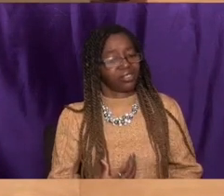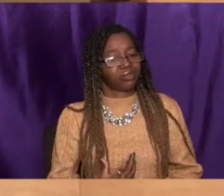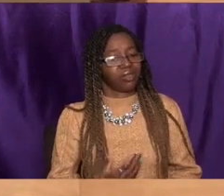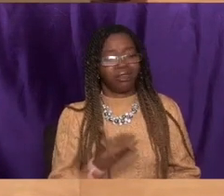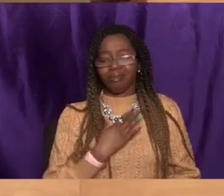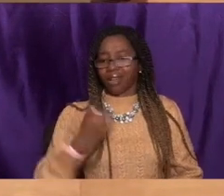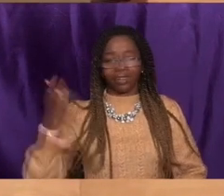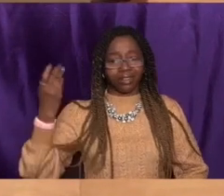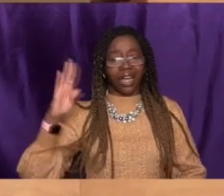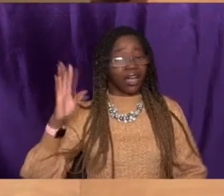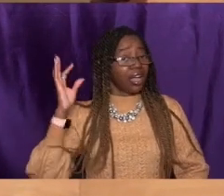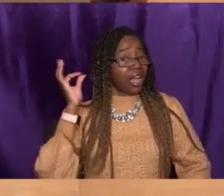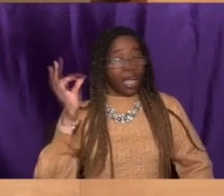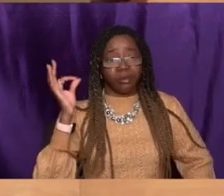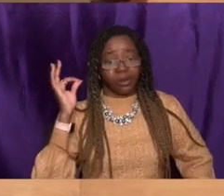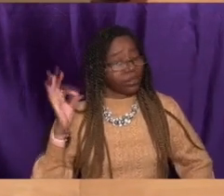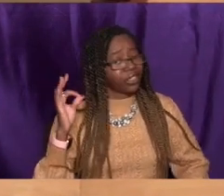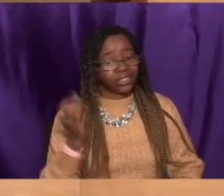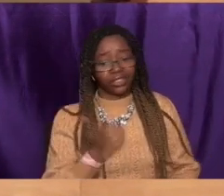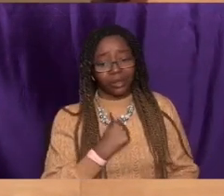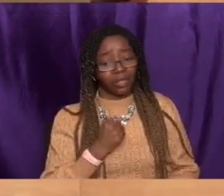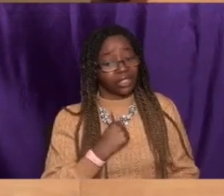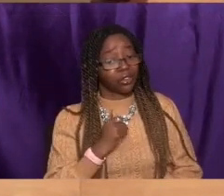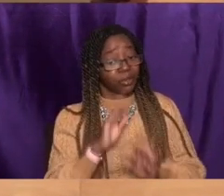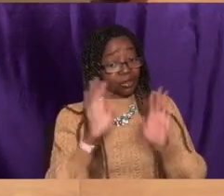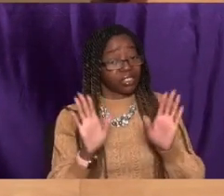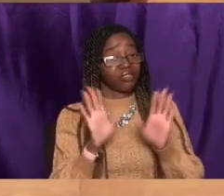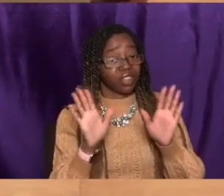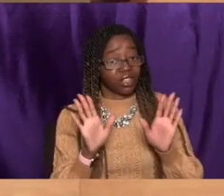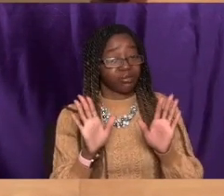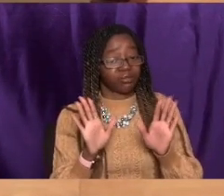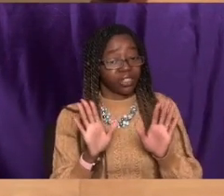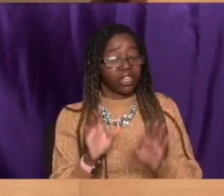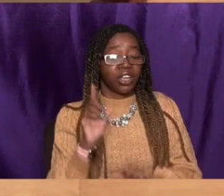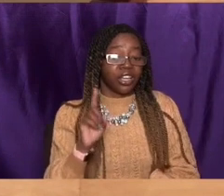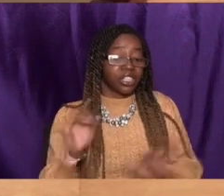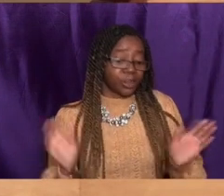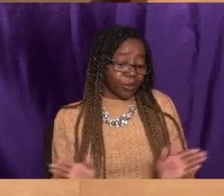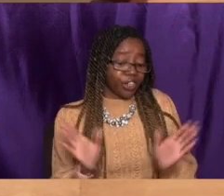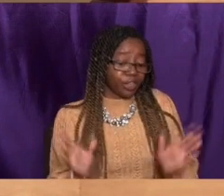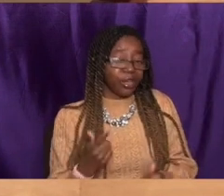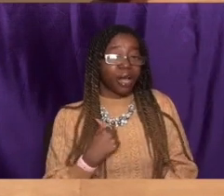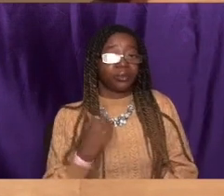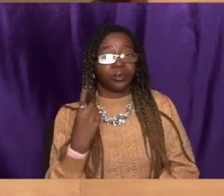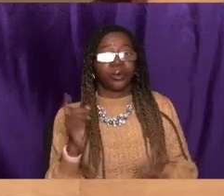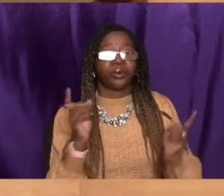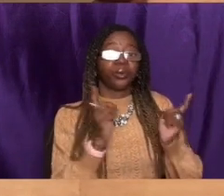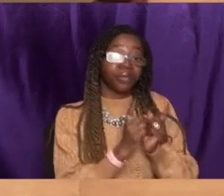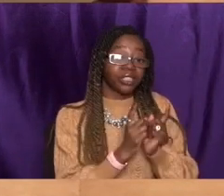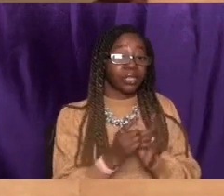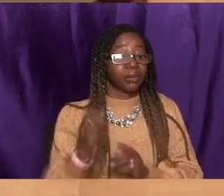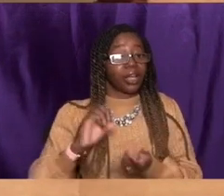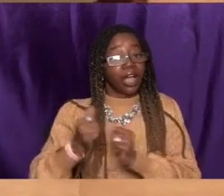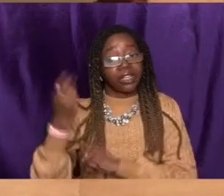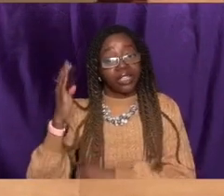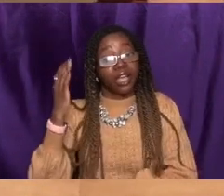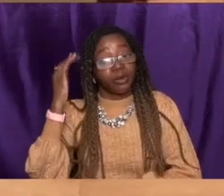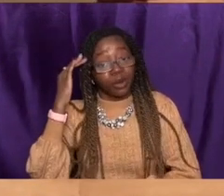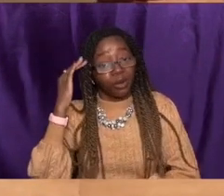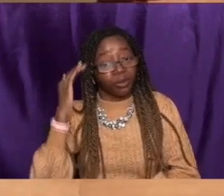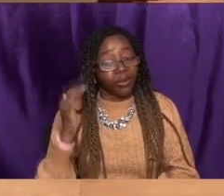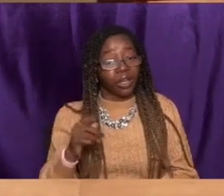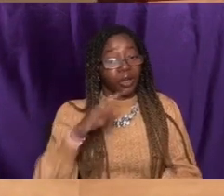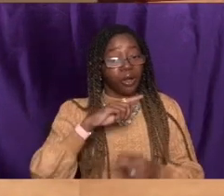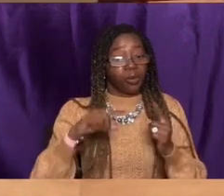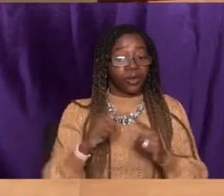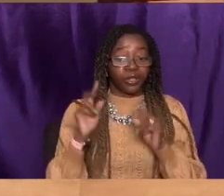Oh, my God, I'm going to preach this sometime in church one Sunday. Whenever needs arise, I'm the one who meets their needs. How do I know that? Because when you